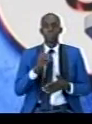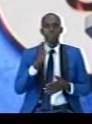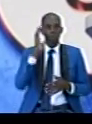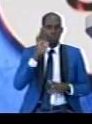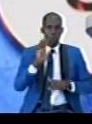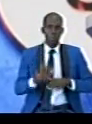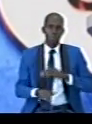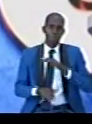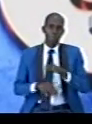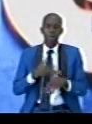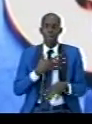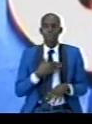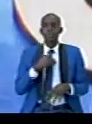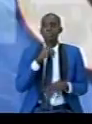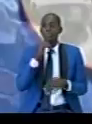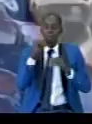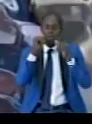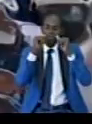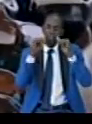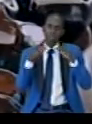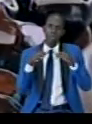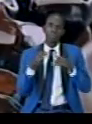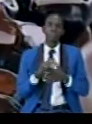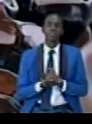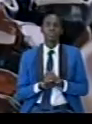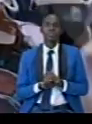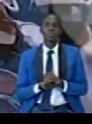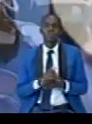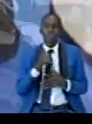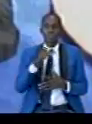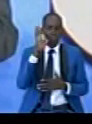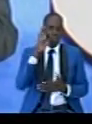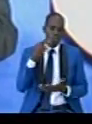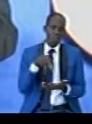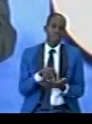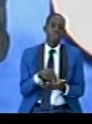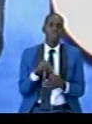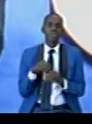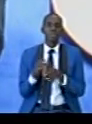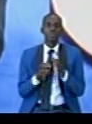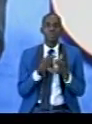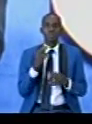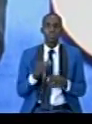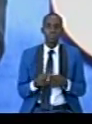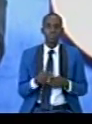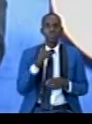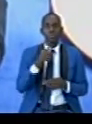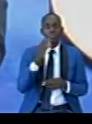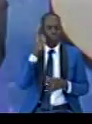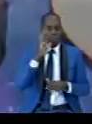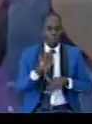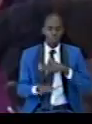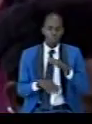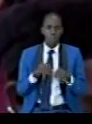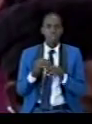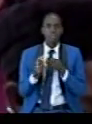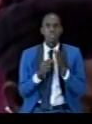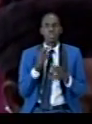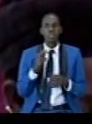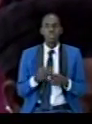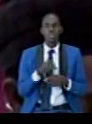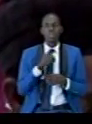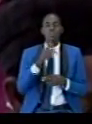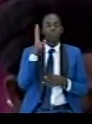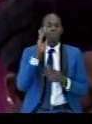walk and not faint. You will stand, you will walk, you